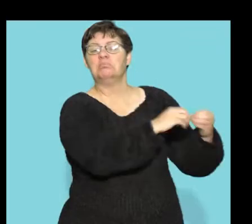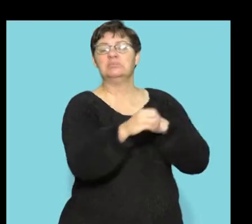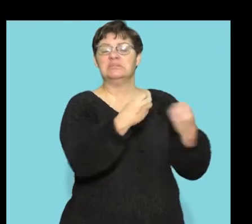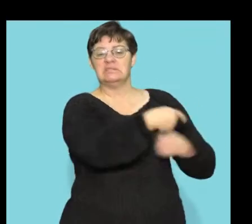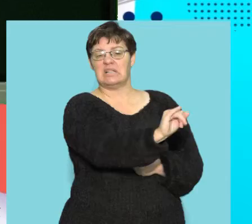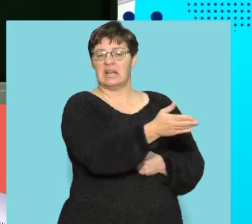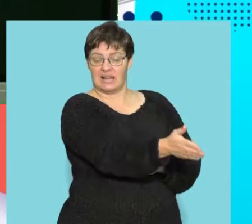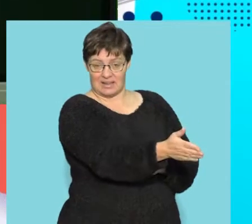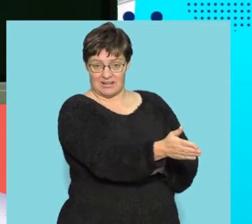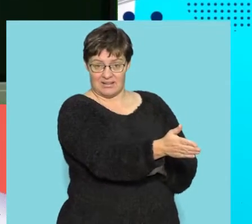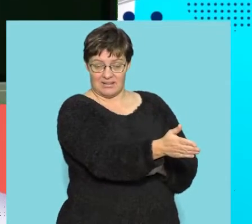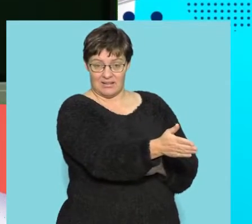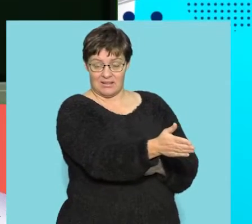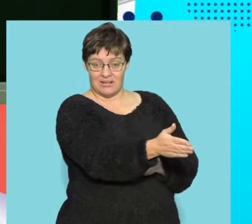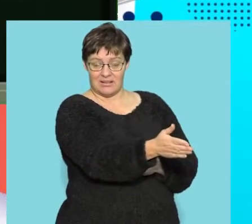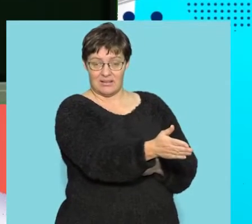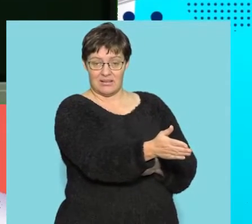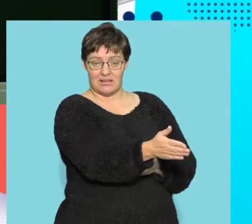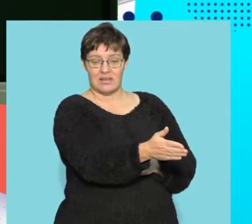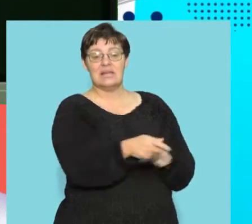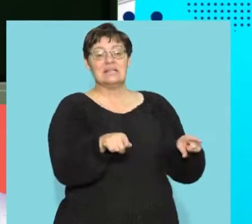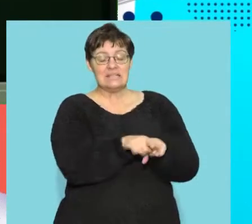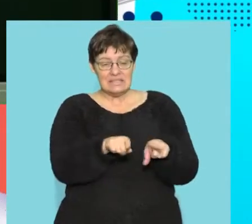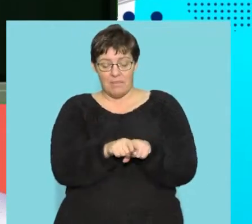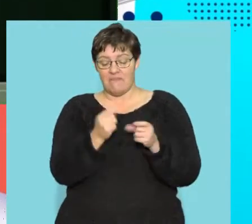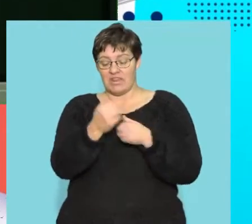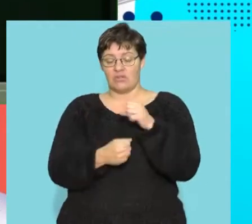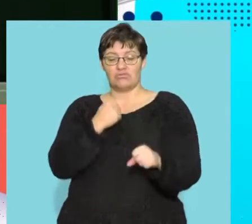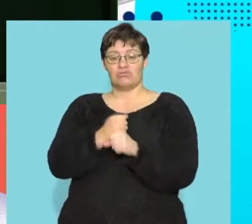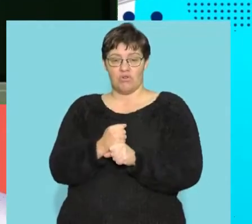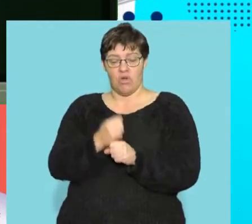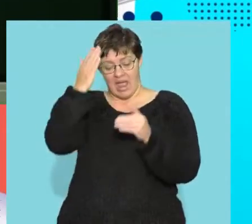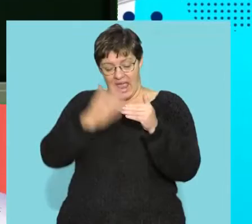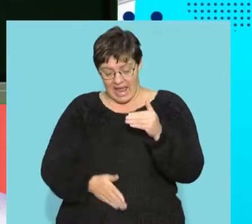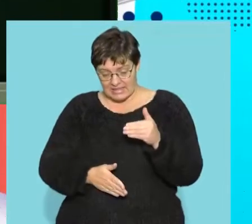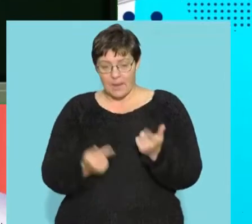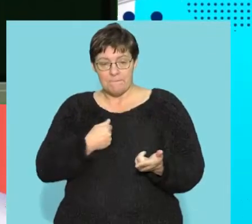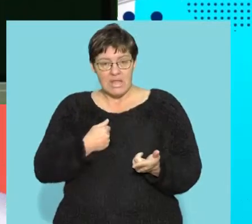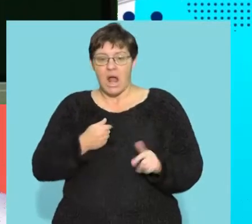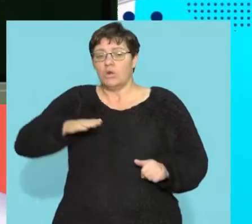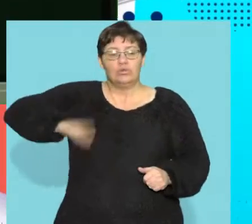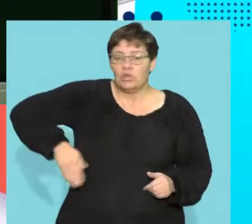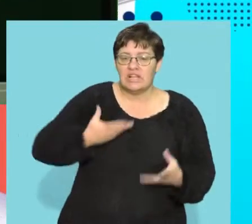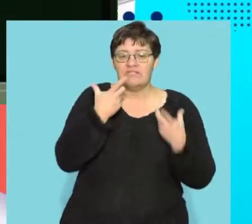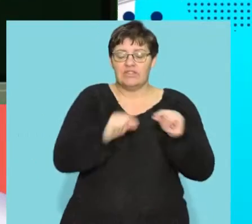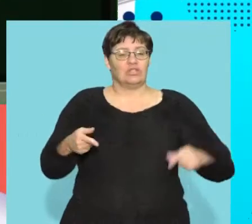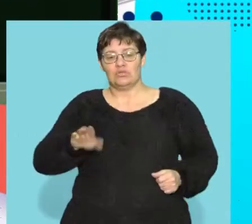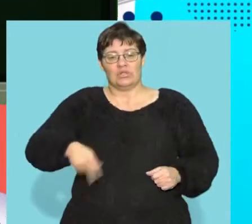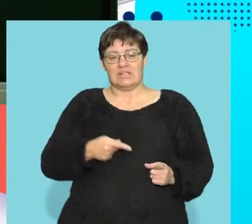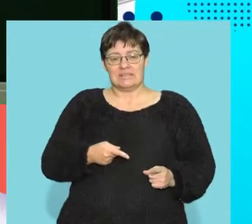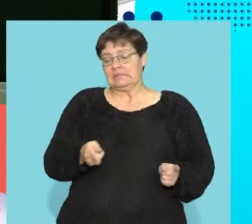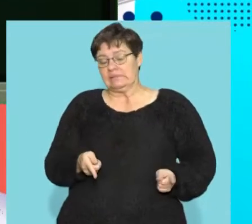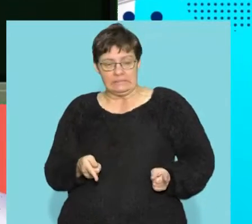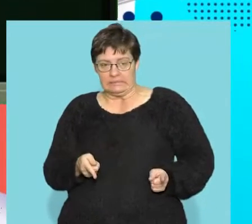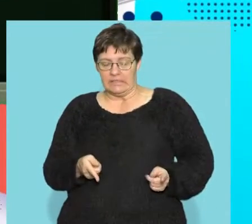of manufacture. And by the same token, at the end of the financial year, you're going to get some goods that are not completely manufactured.